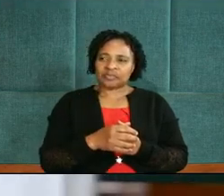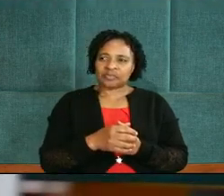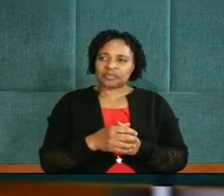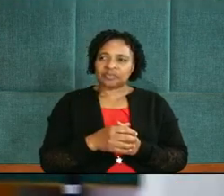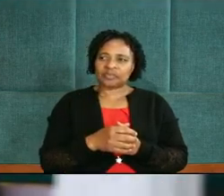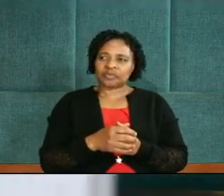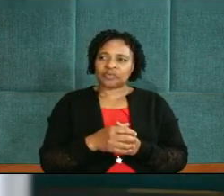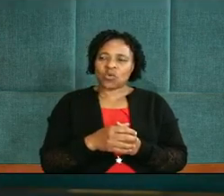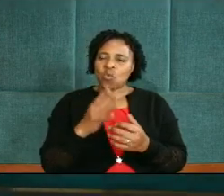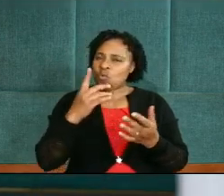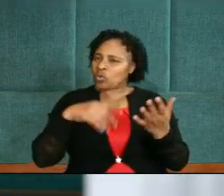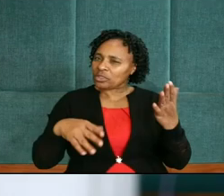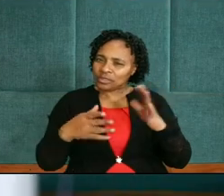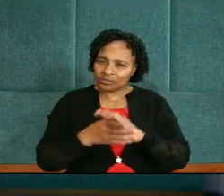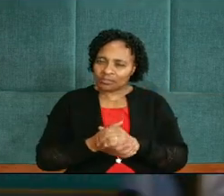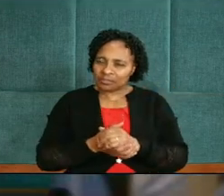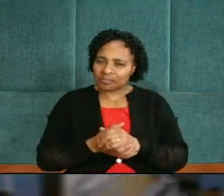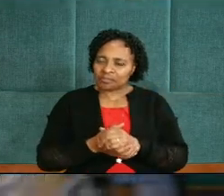Whoa.